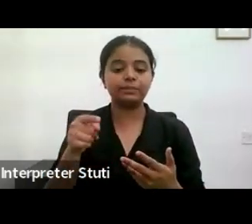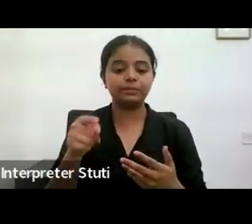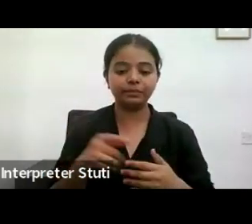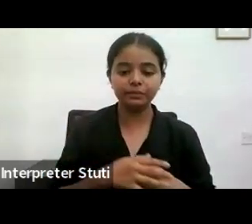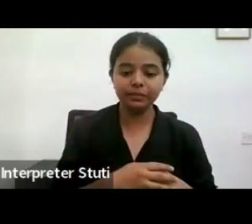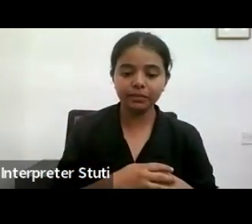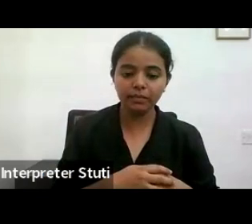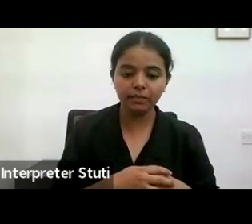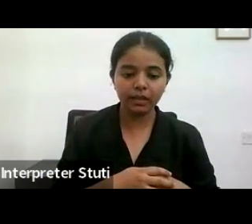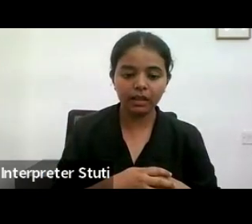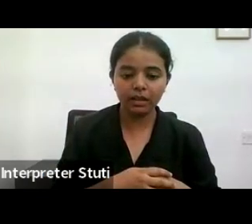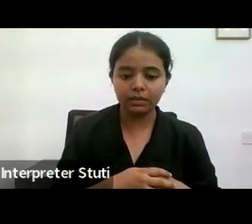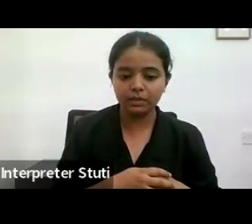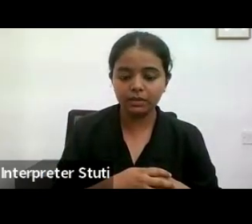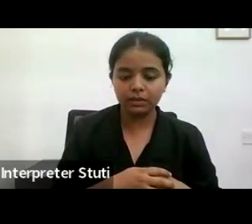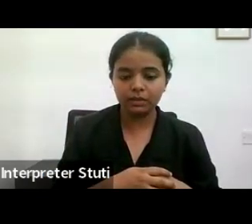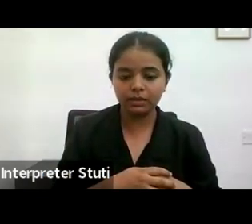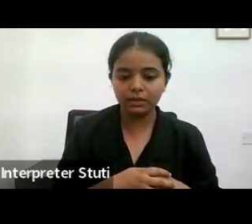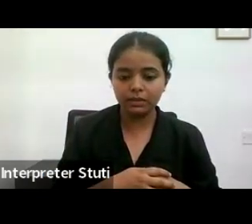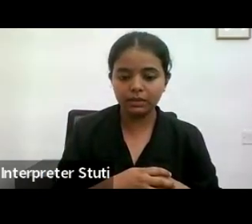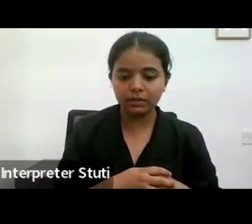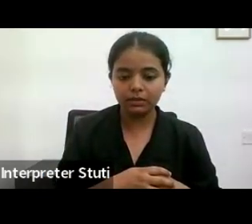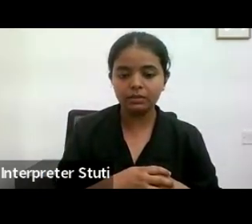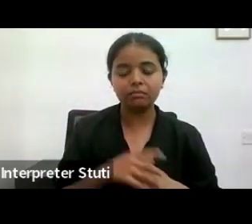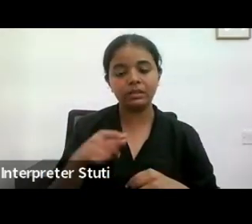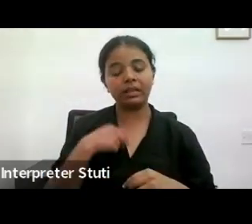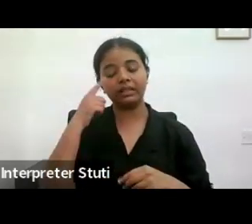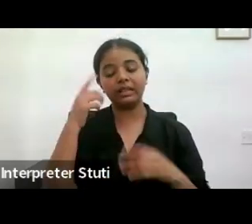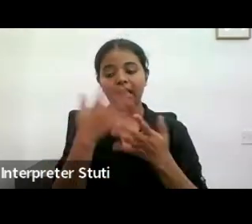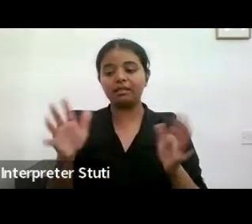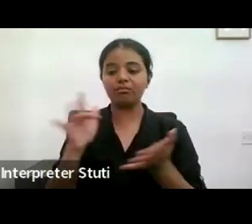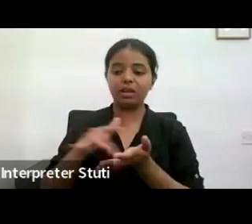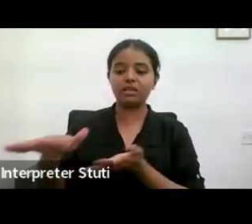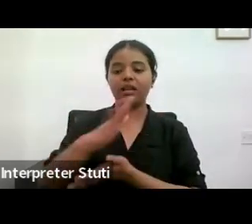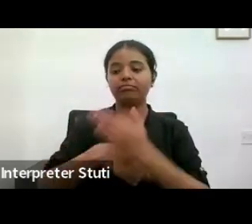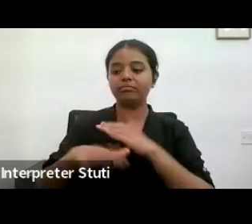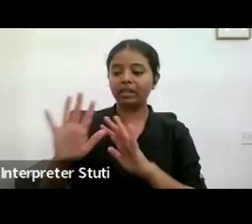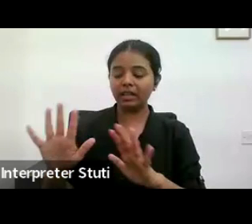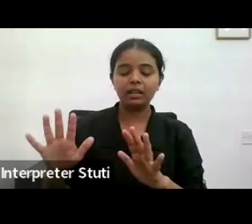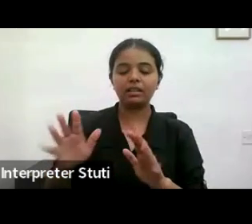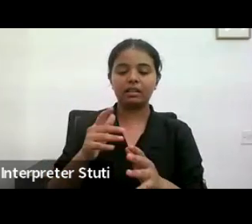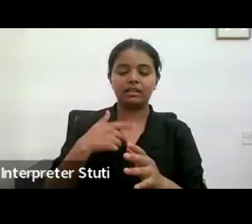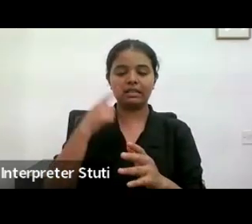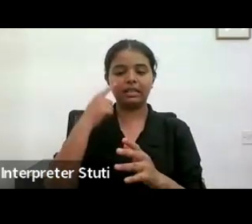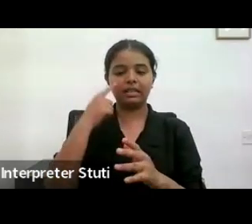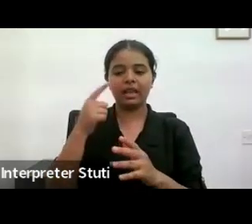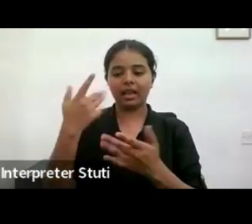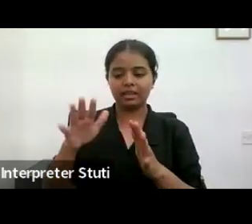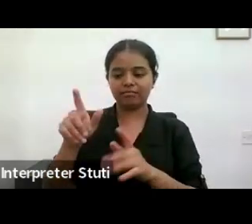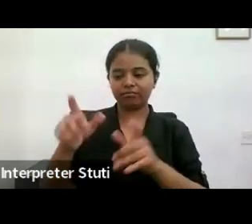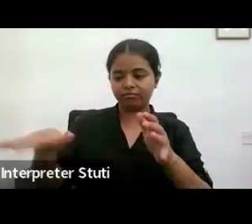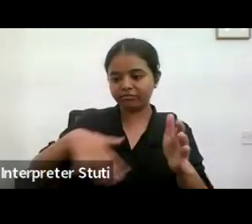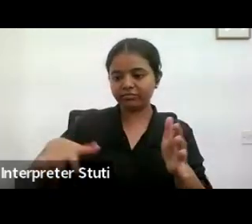I think this next point is really important. There are organizations in India, organizations that are